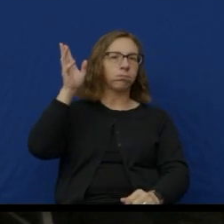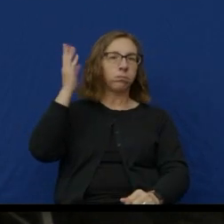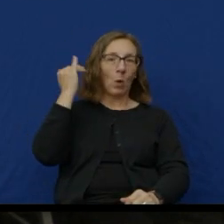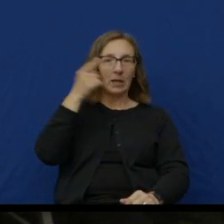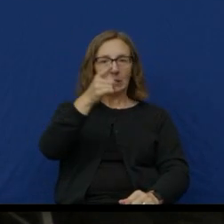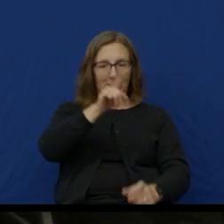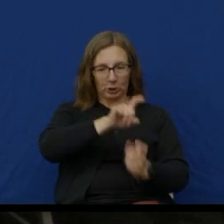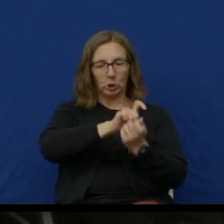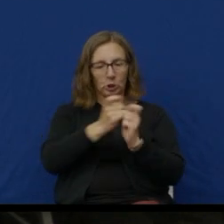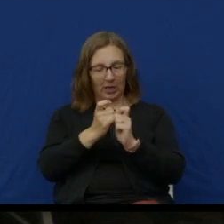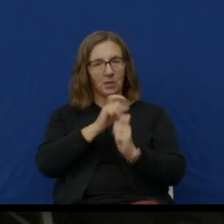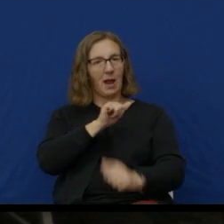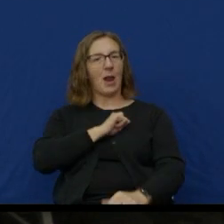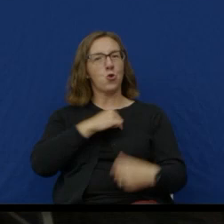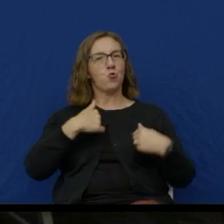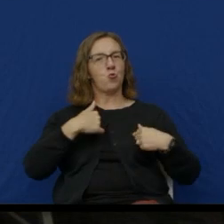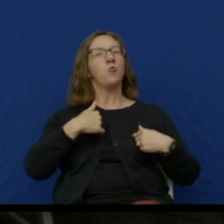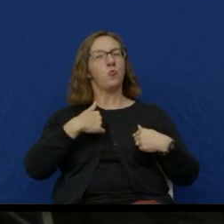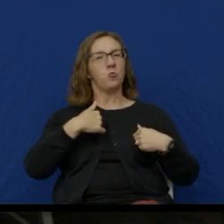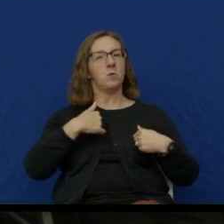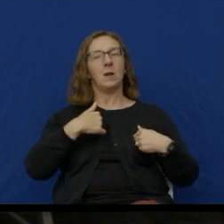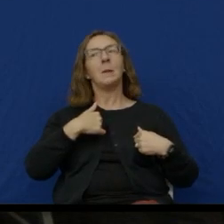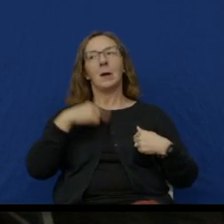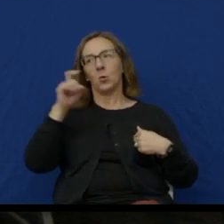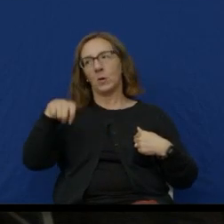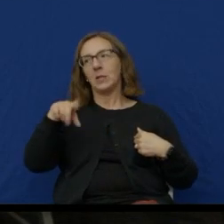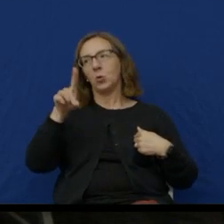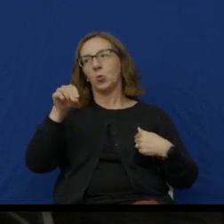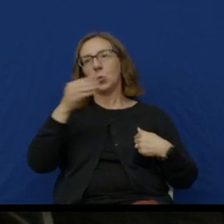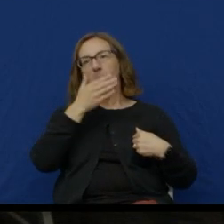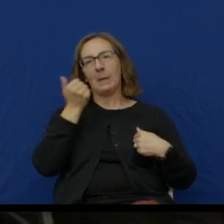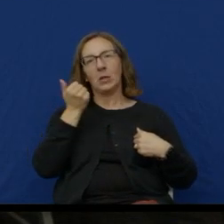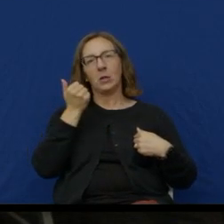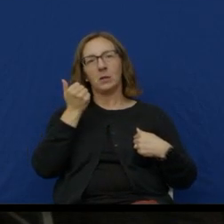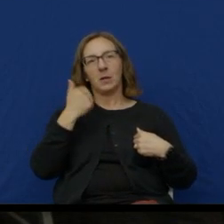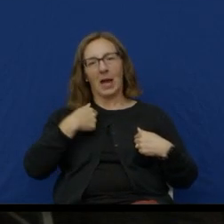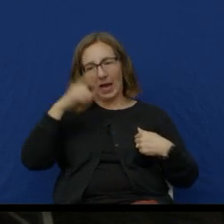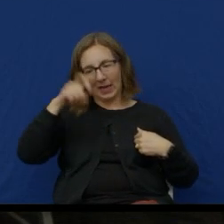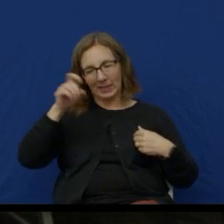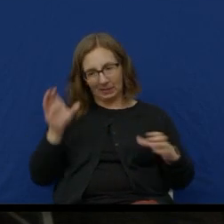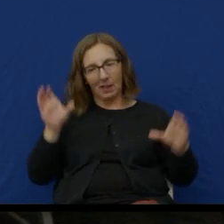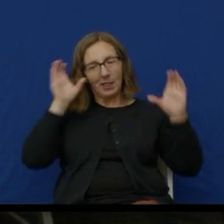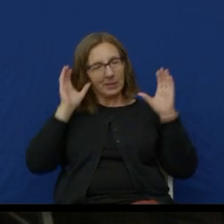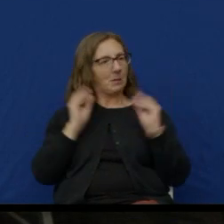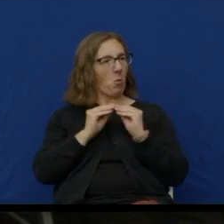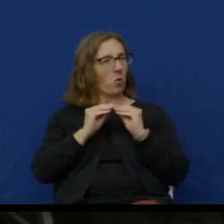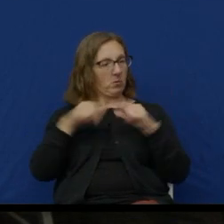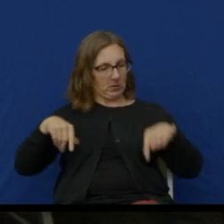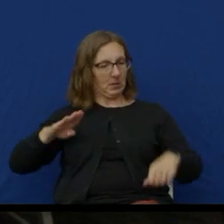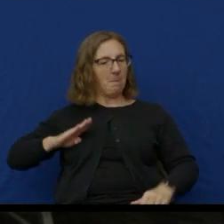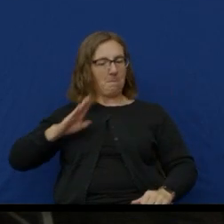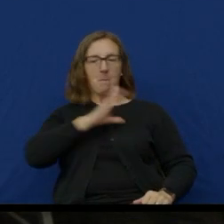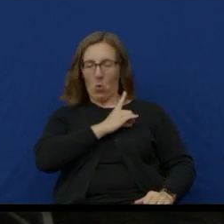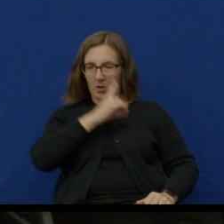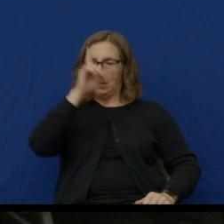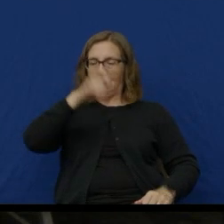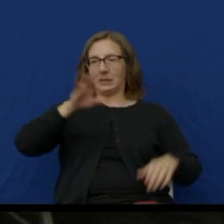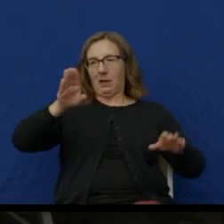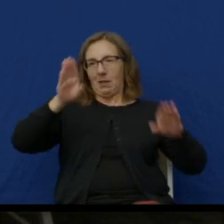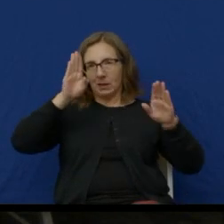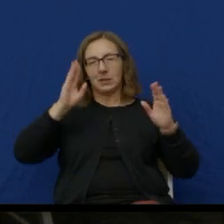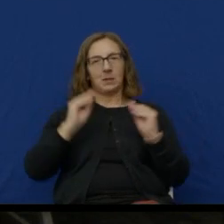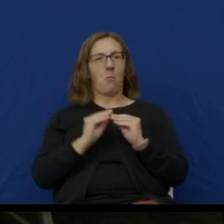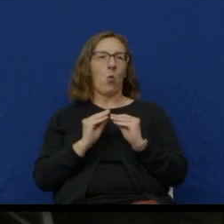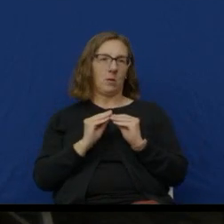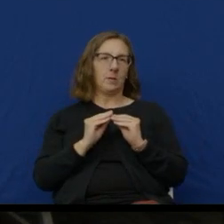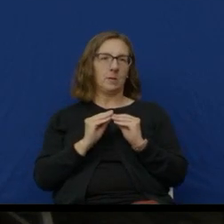he's changed that attitude. We've got to do more of that. I've got to listen more, and we as a board got to listen more, I think.